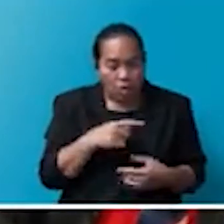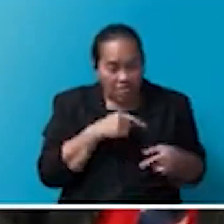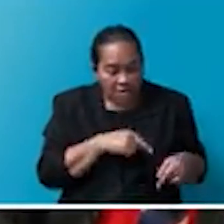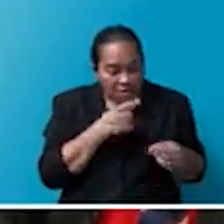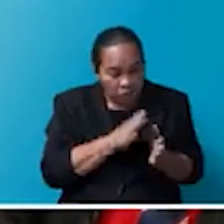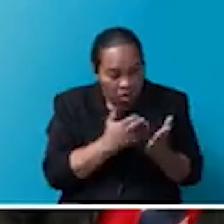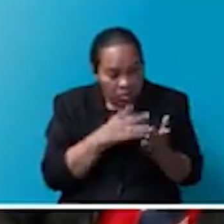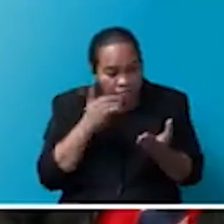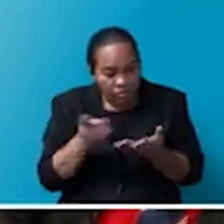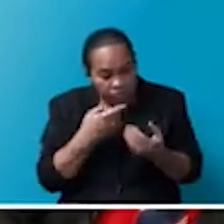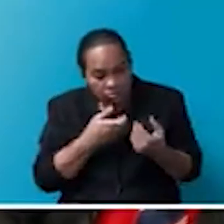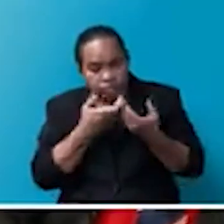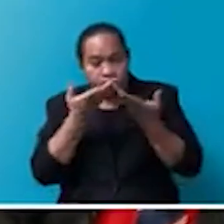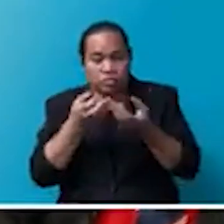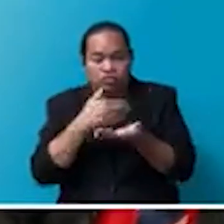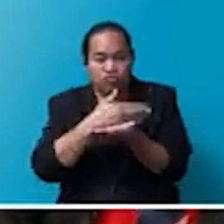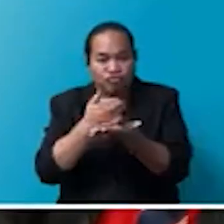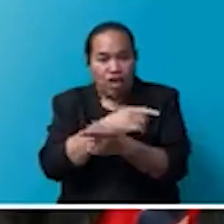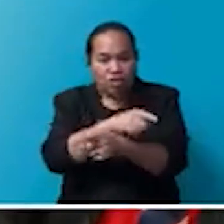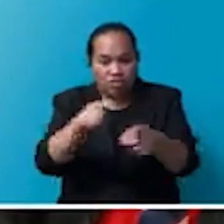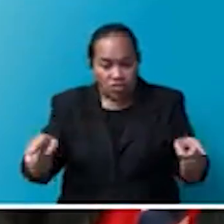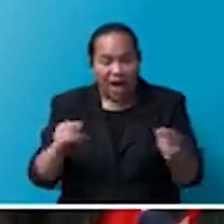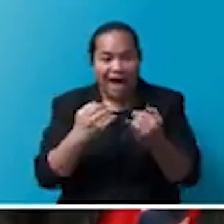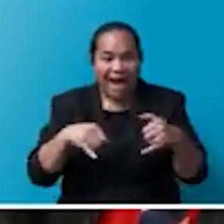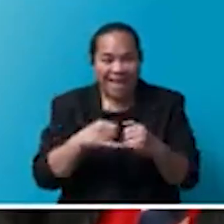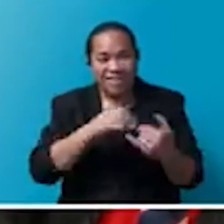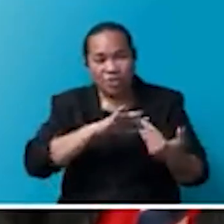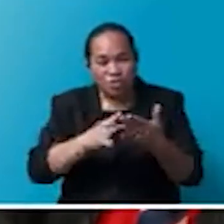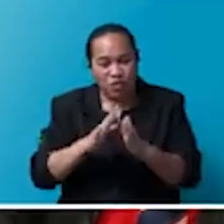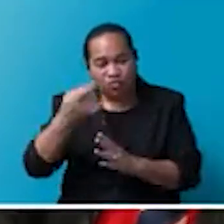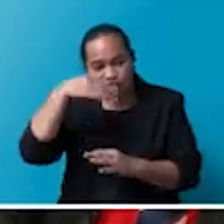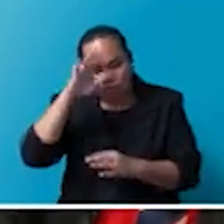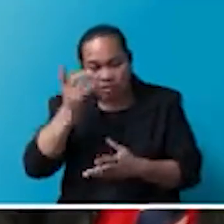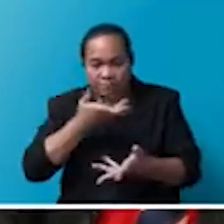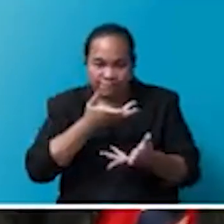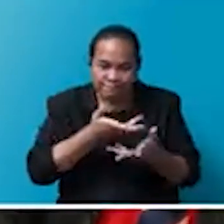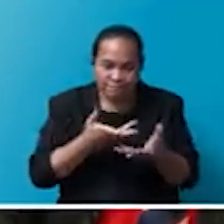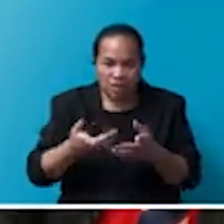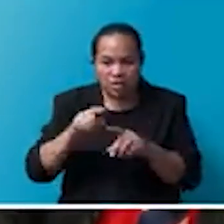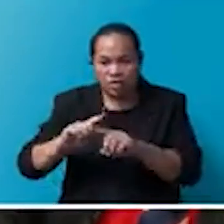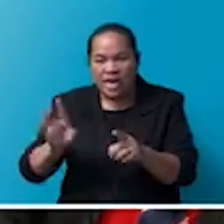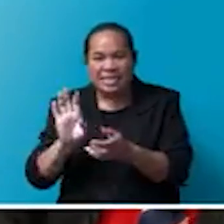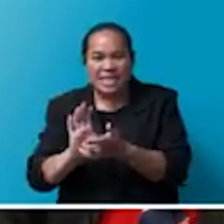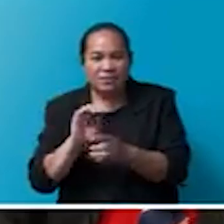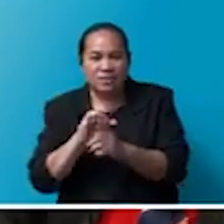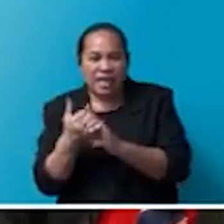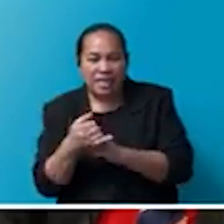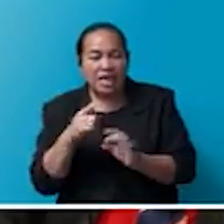across the islands to communities, chiefs, civil society, and